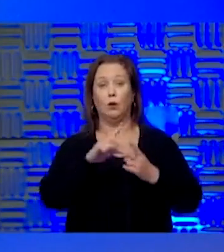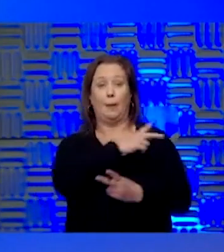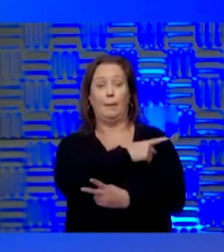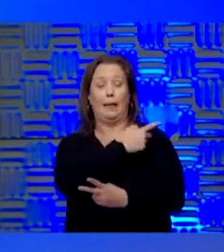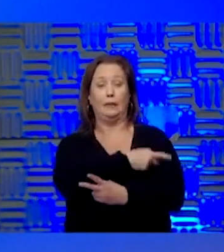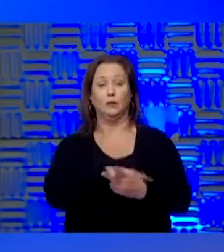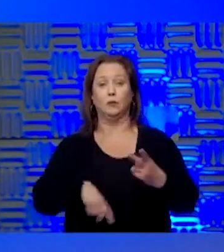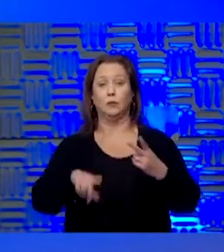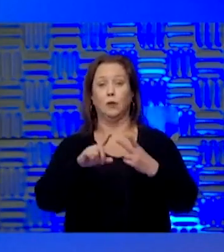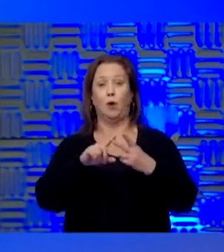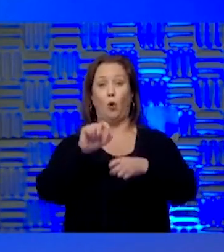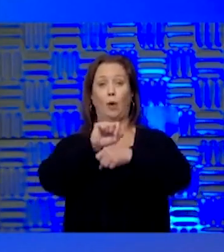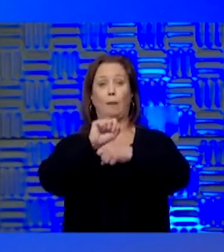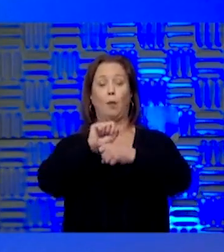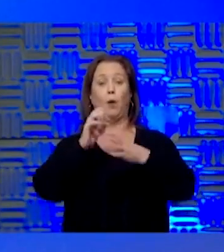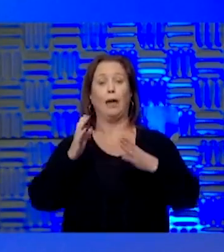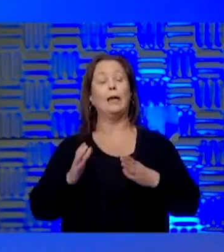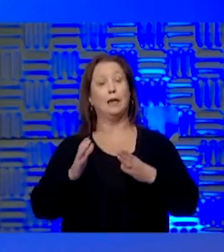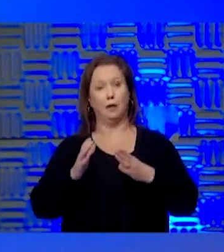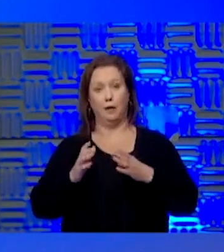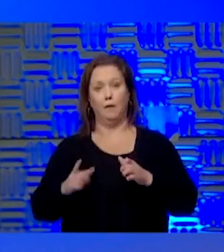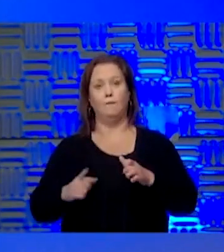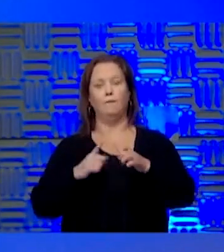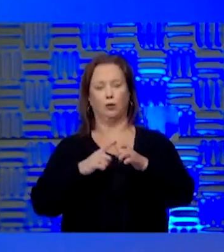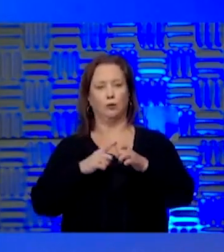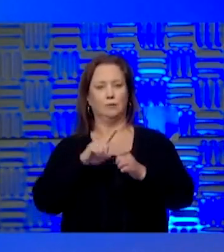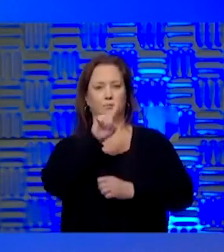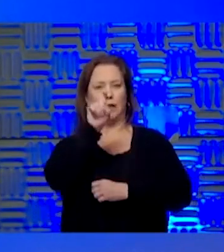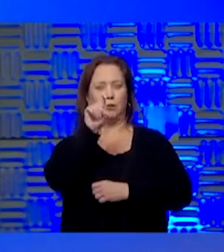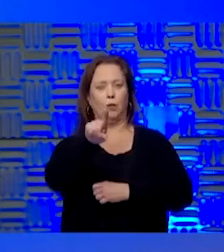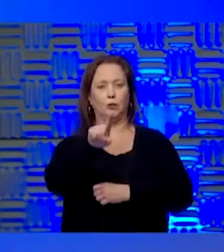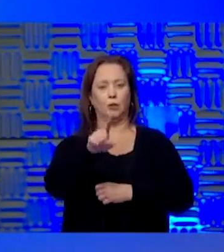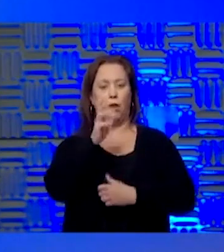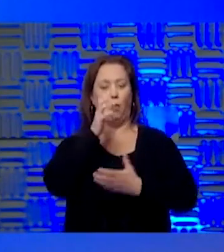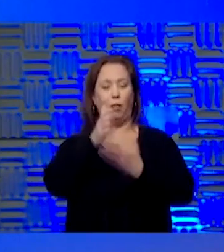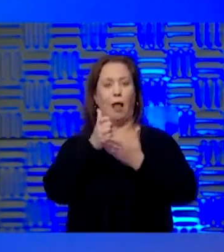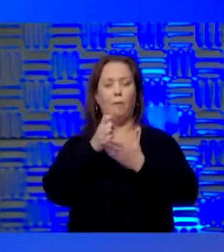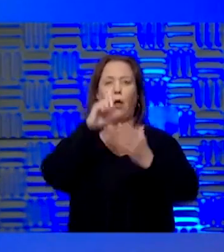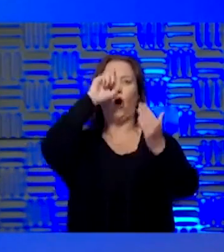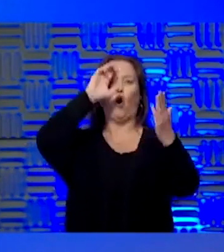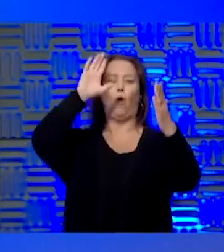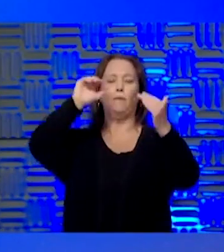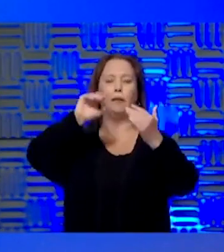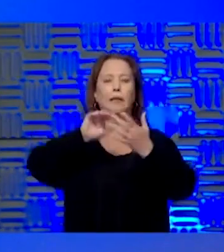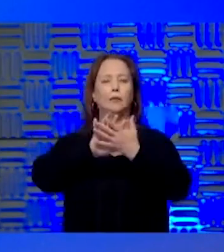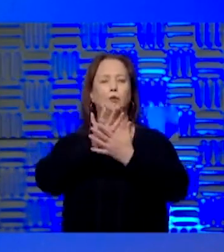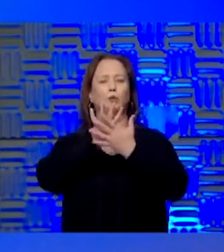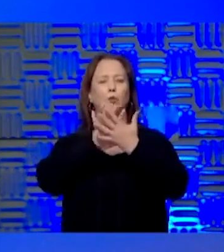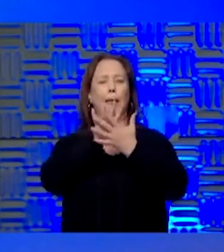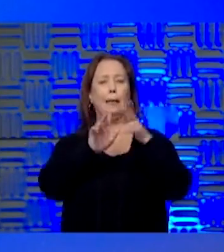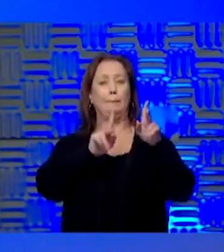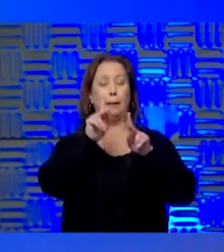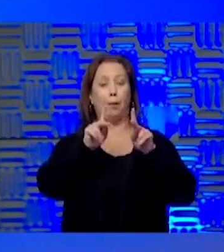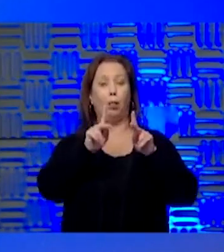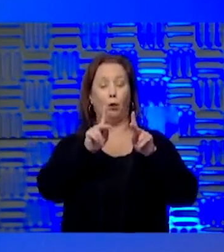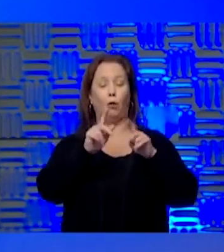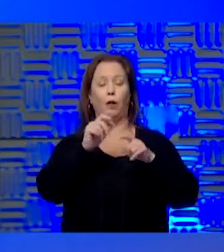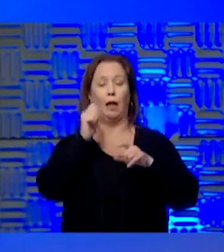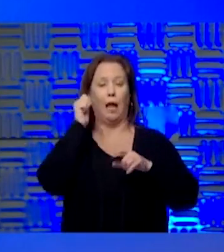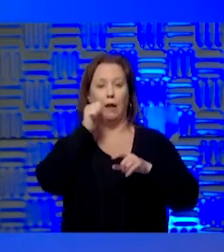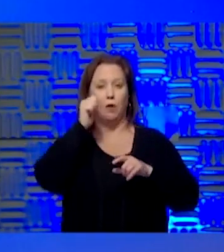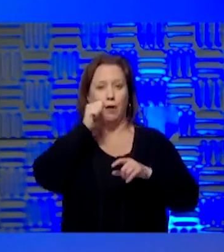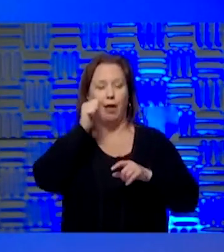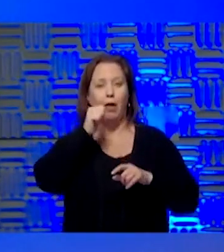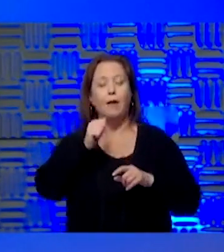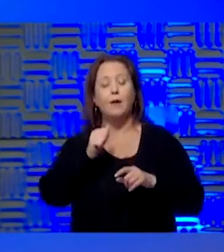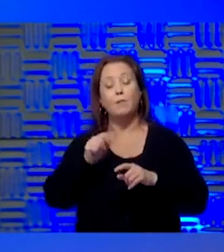patient, or an employee. That's going to be the first step. So that will help hopefully screen people out on a regular basis, but